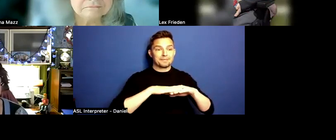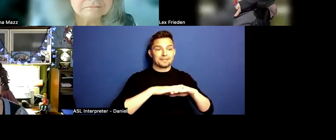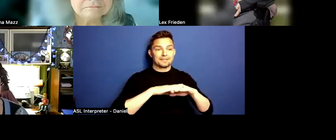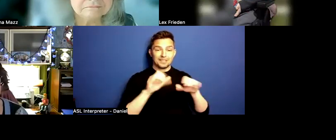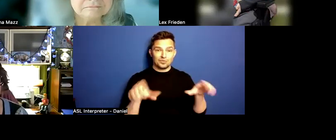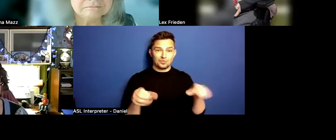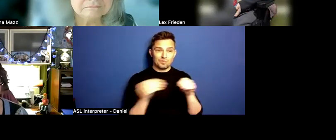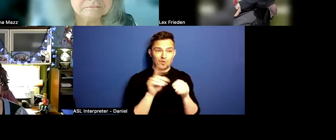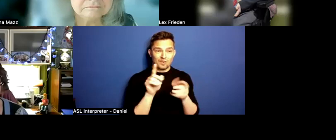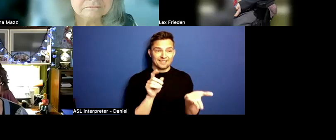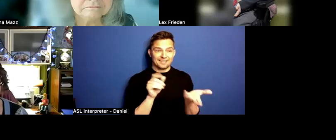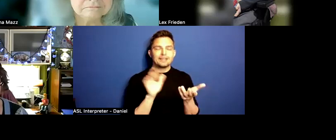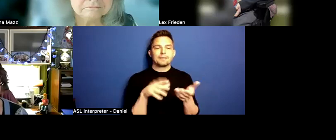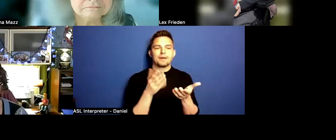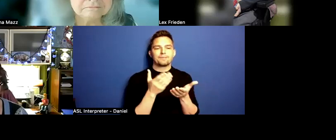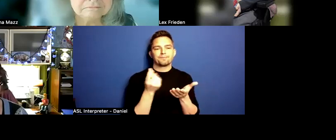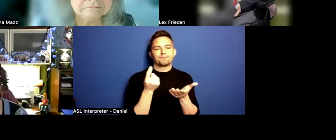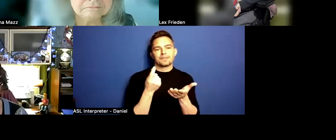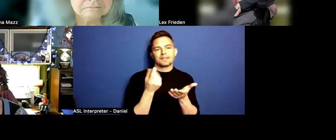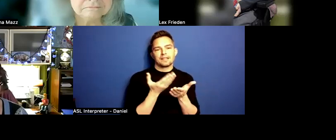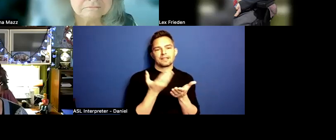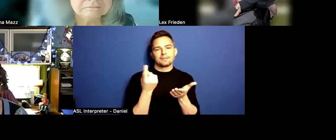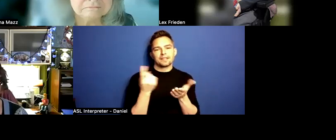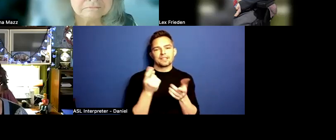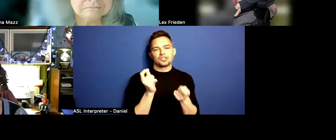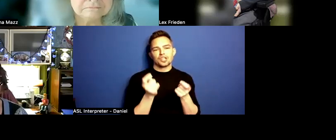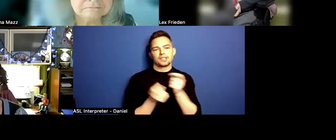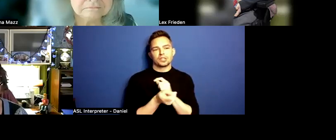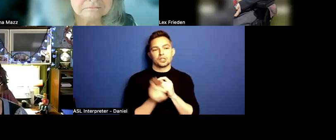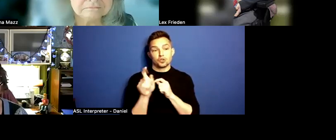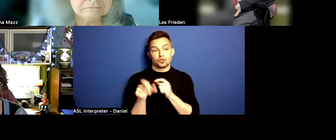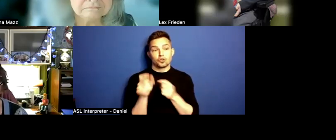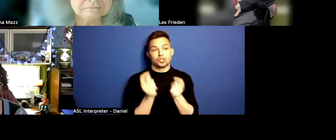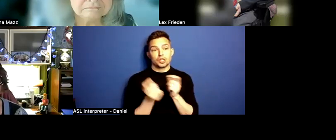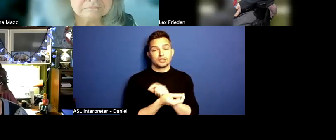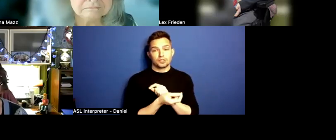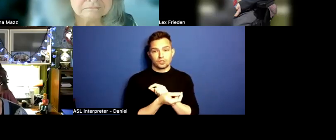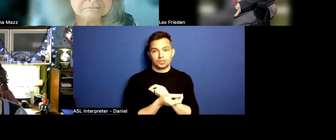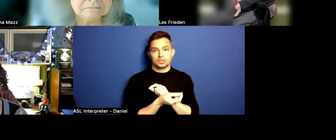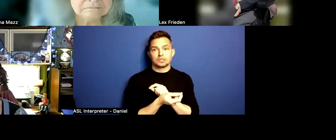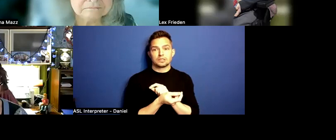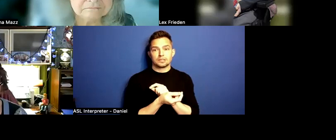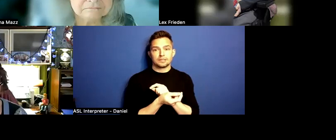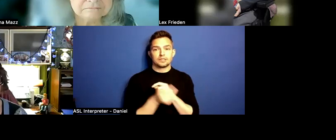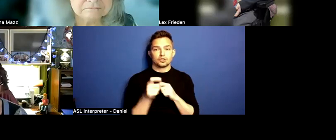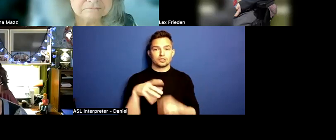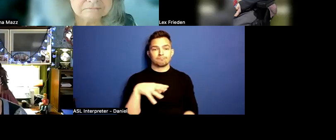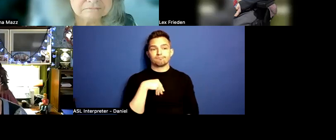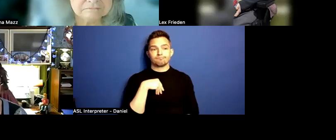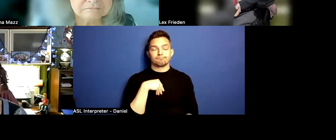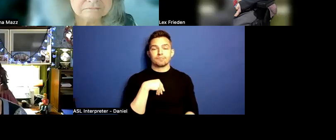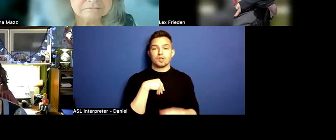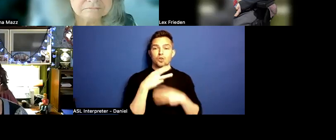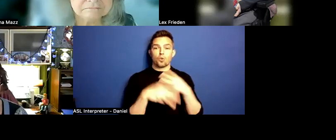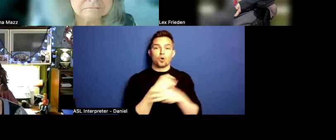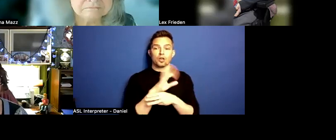But the thing that also I think is changing, and I think needs to change and continue to be embraced, is the role that